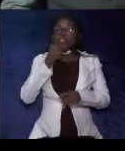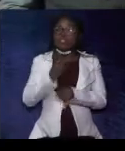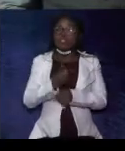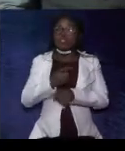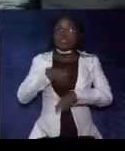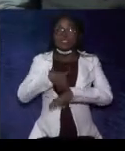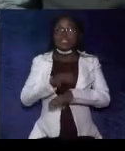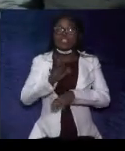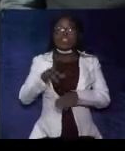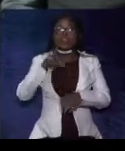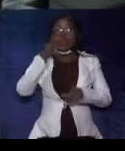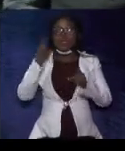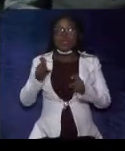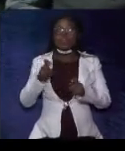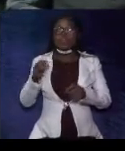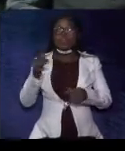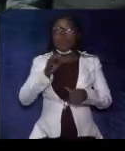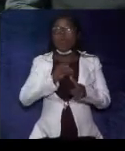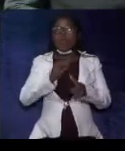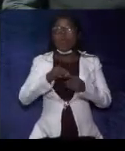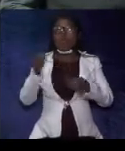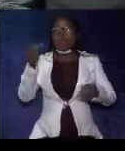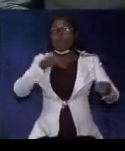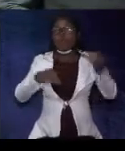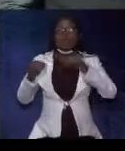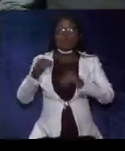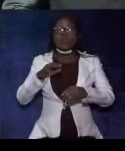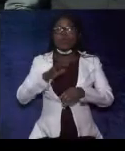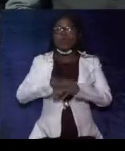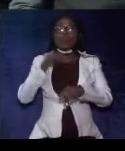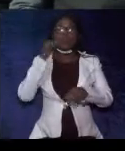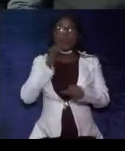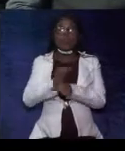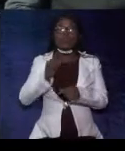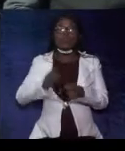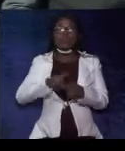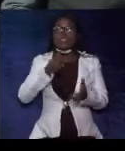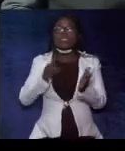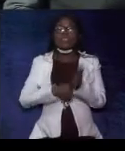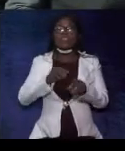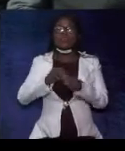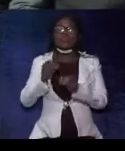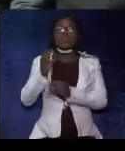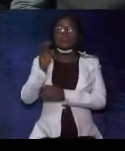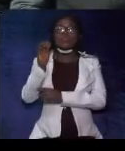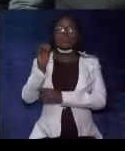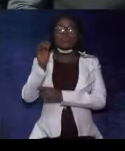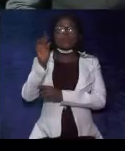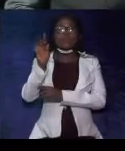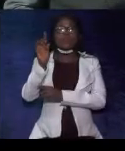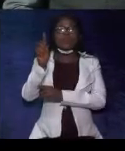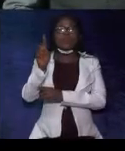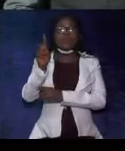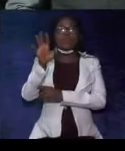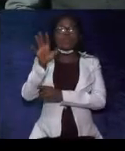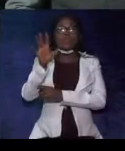all. Just send your questions, your comments, or your assignment to this number,